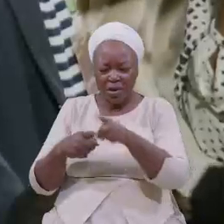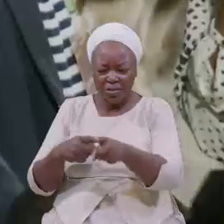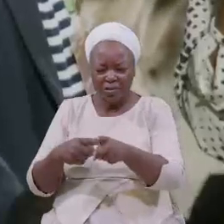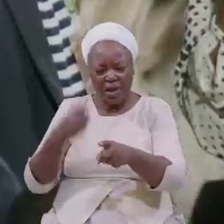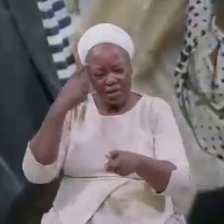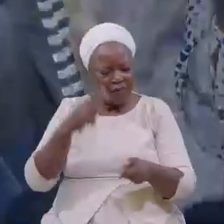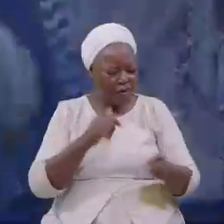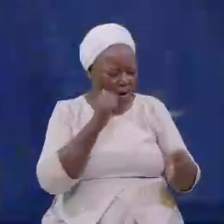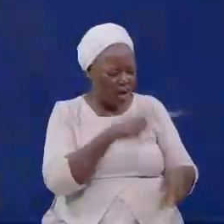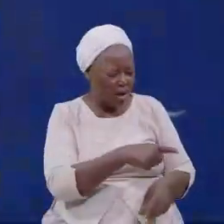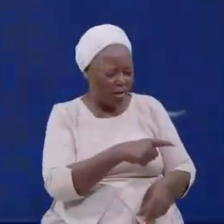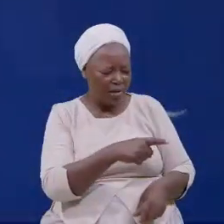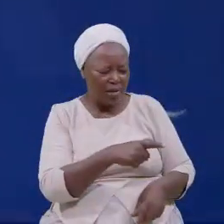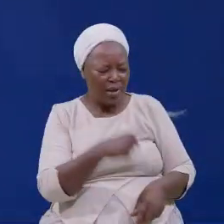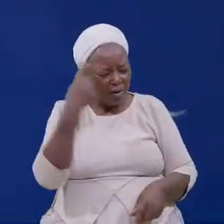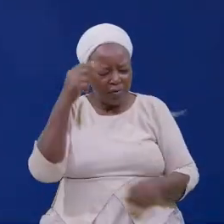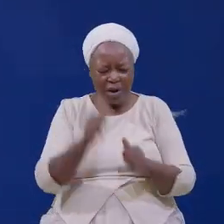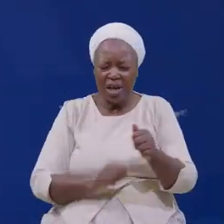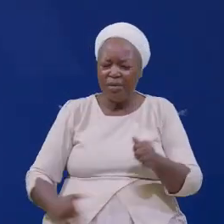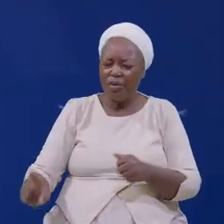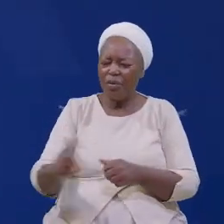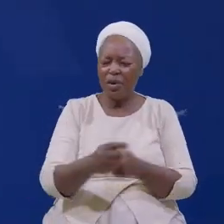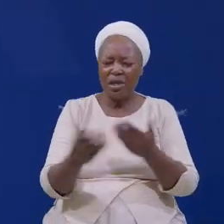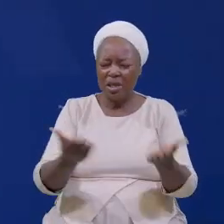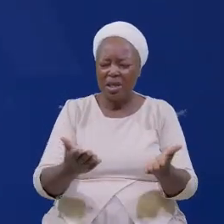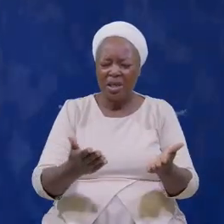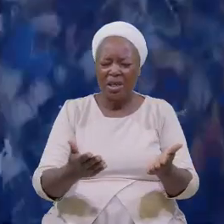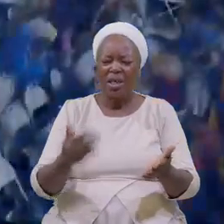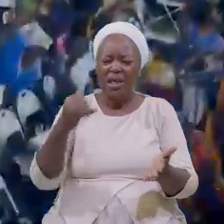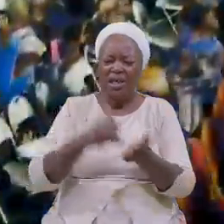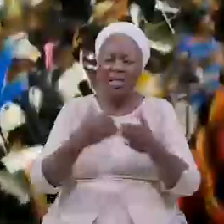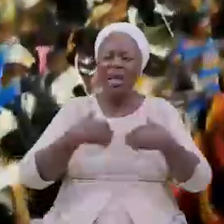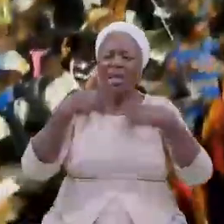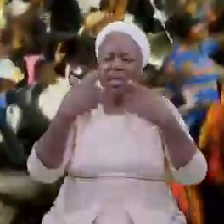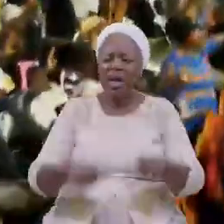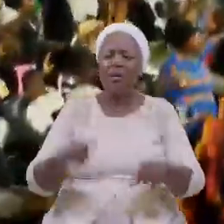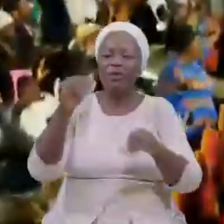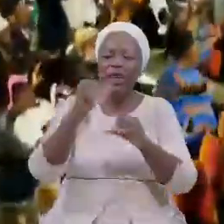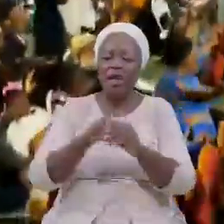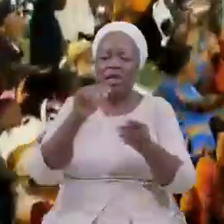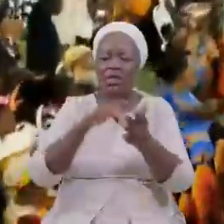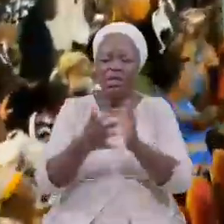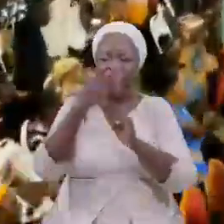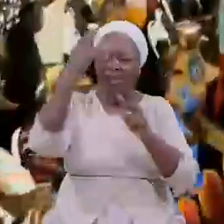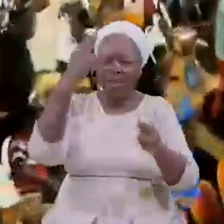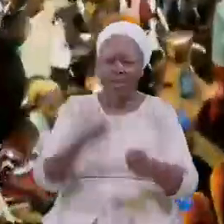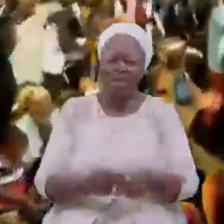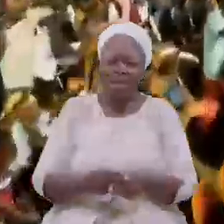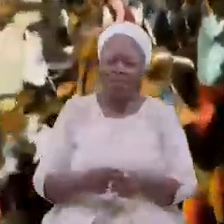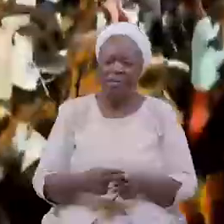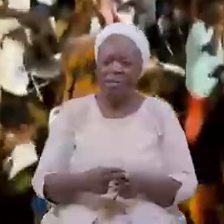her, for everyone there. It is done in Jesus'